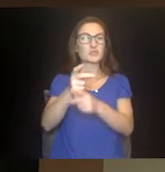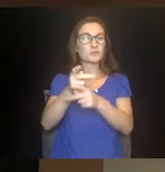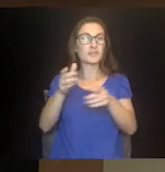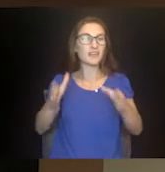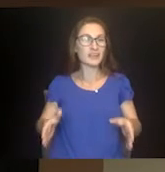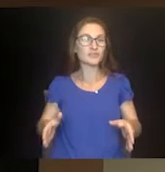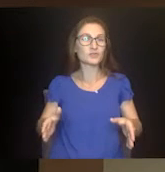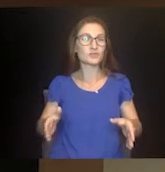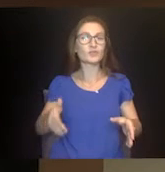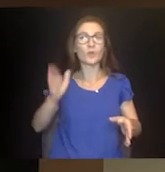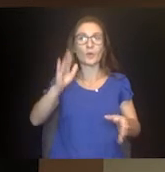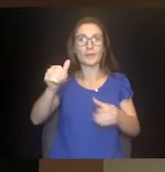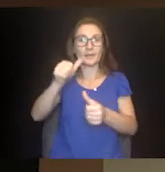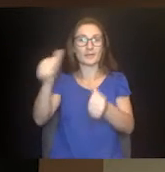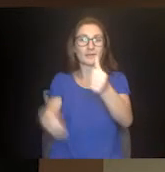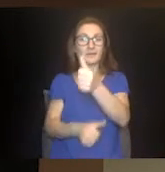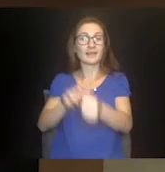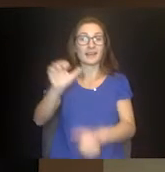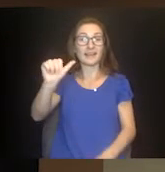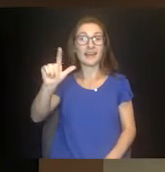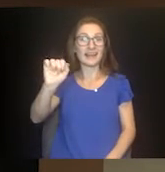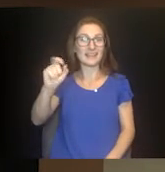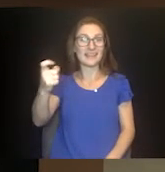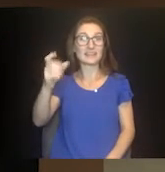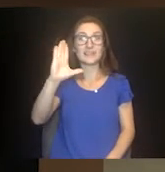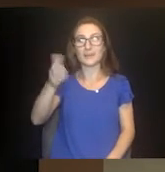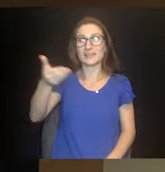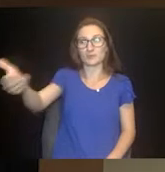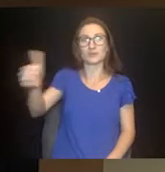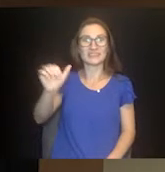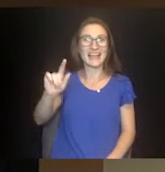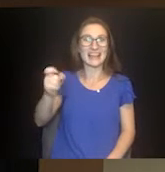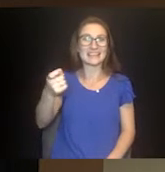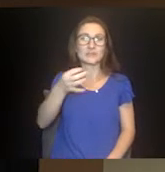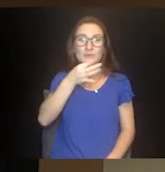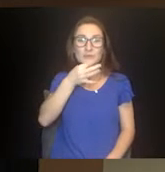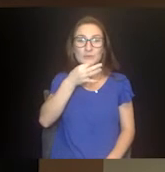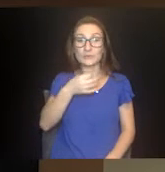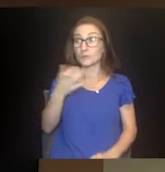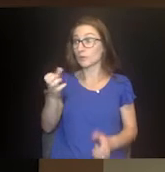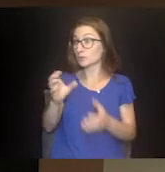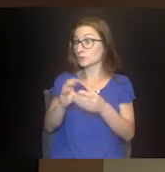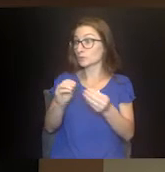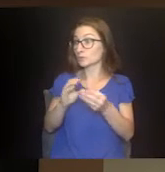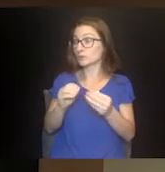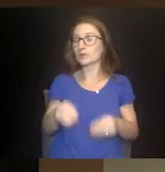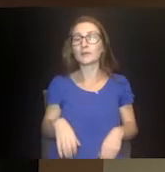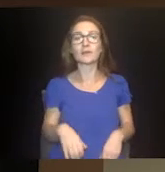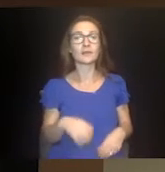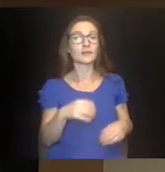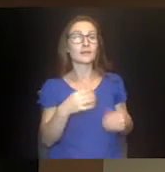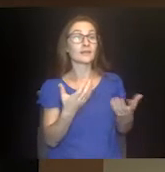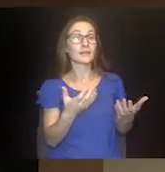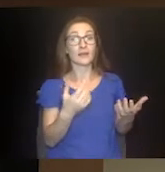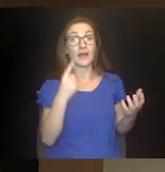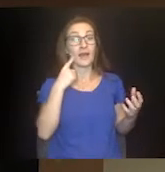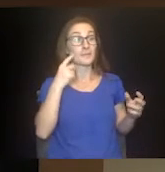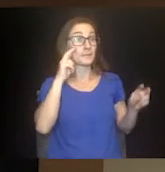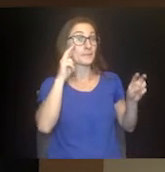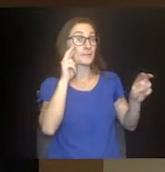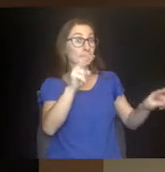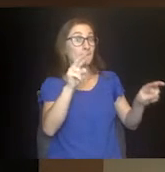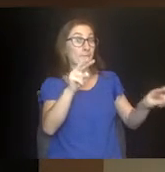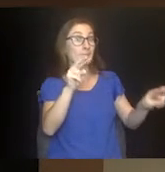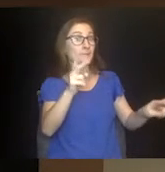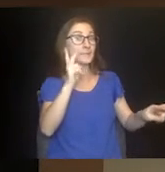sort of like a supervisor, going into the supervisor role. She'll be underneath Alex, which I'll introduce Alex in a minute. You got anything to say? I would have to